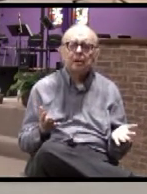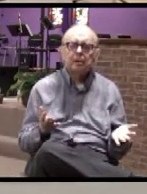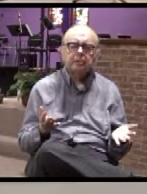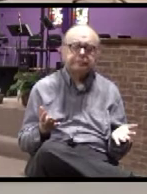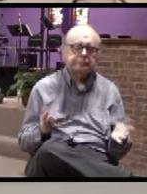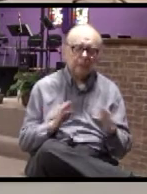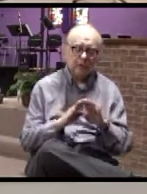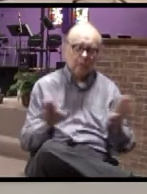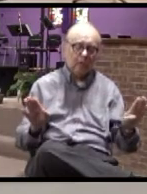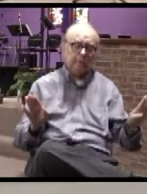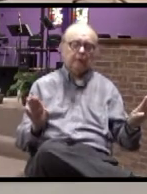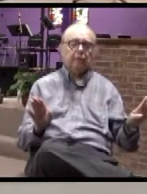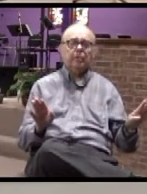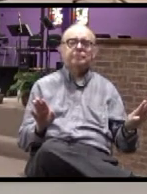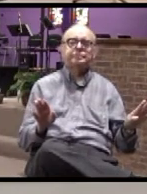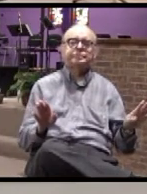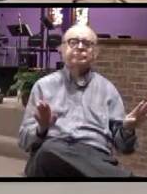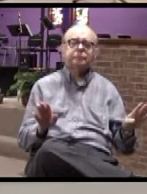Open the door.